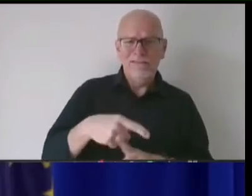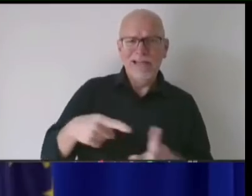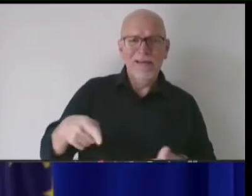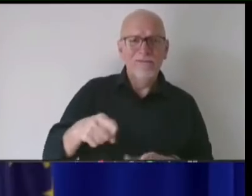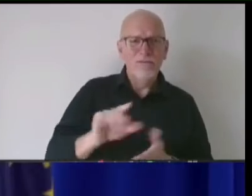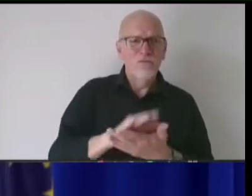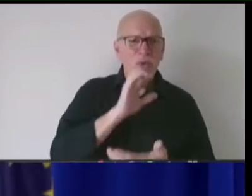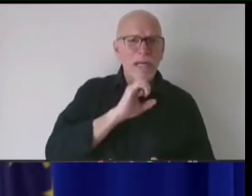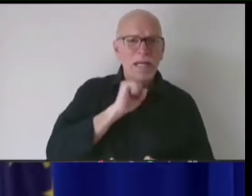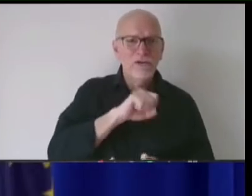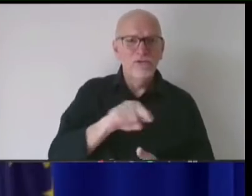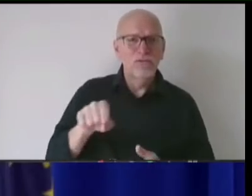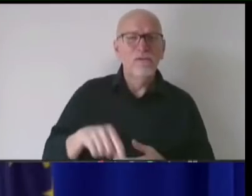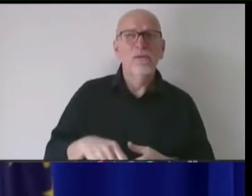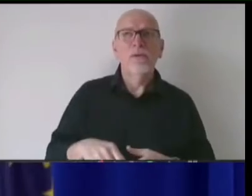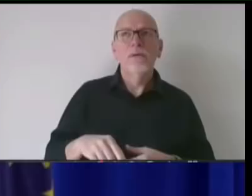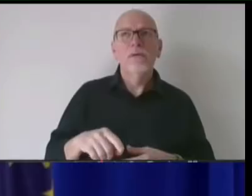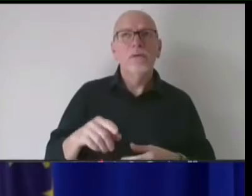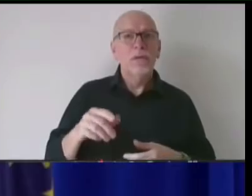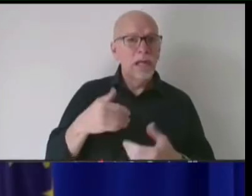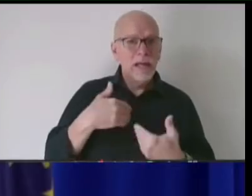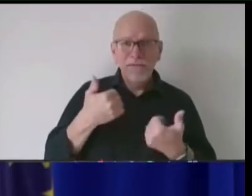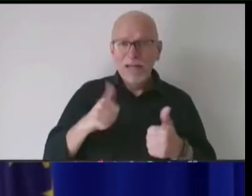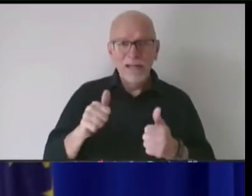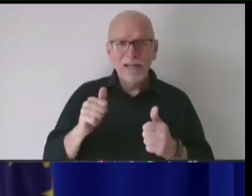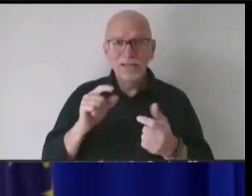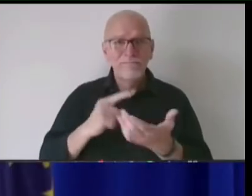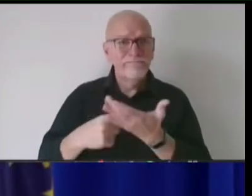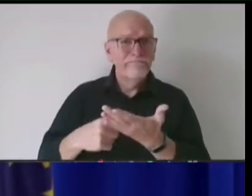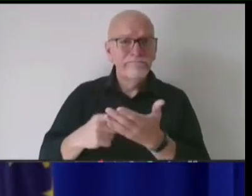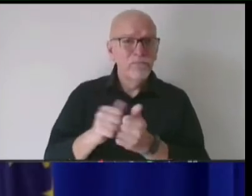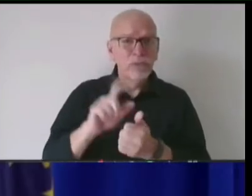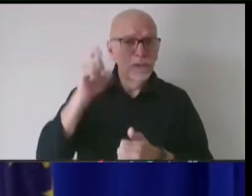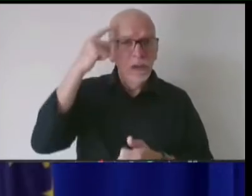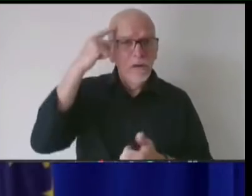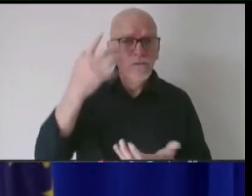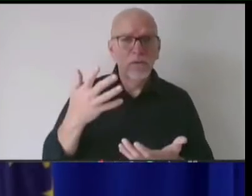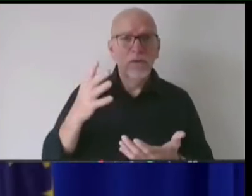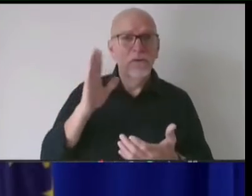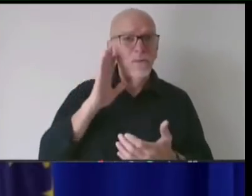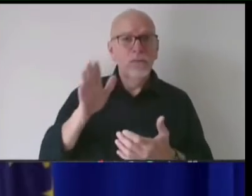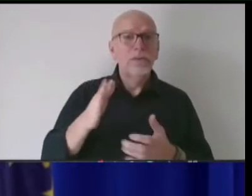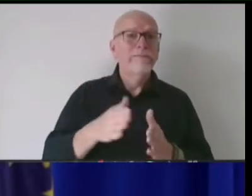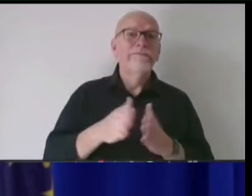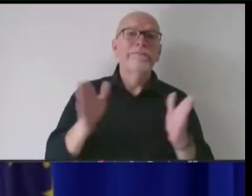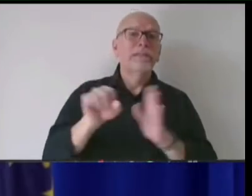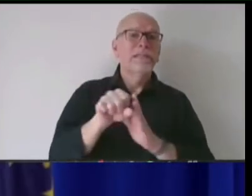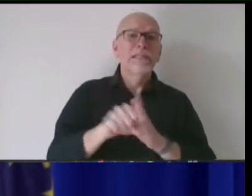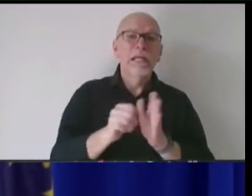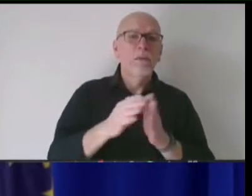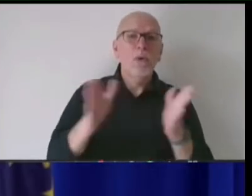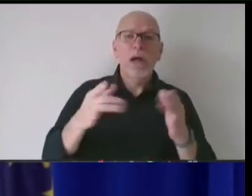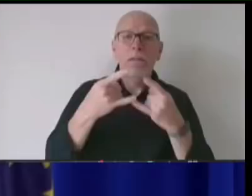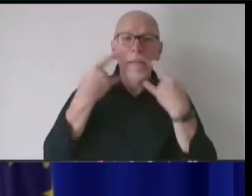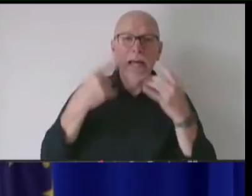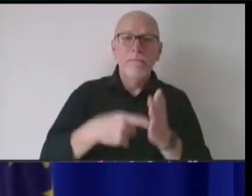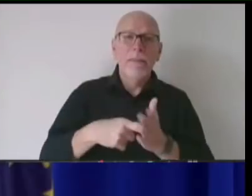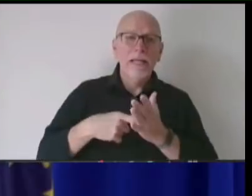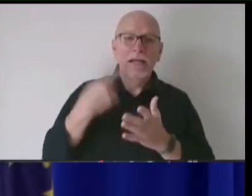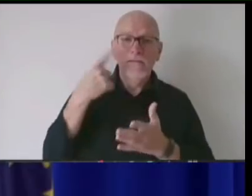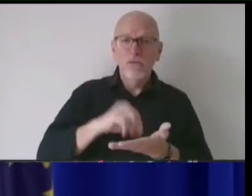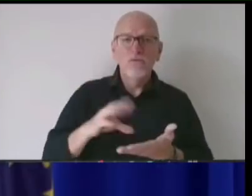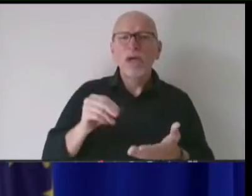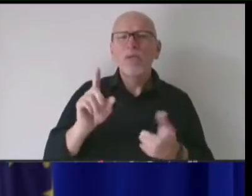school-age children. Is there a conversation on the table with the governor about moving back to a statewide mask mandate among students? And sort of where do